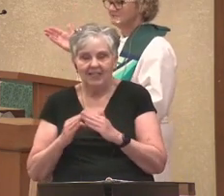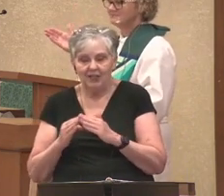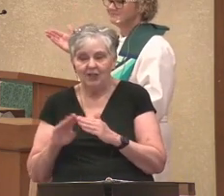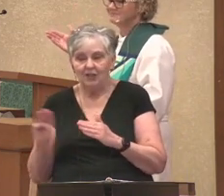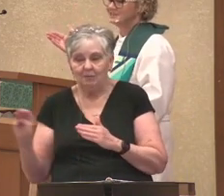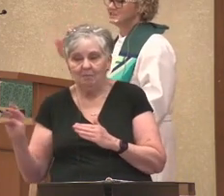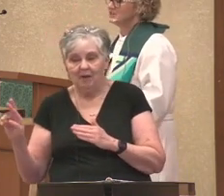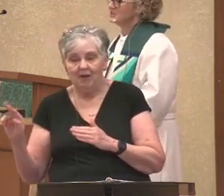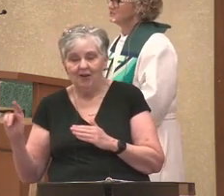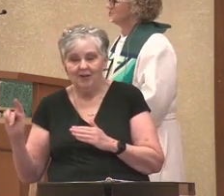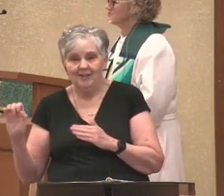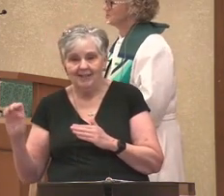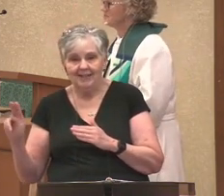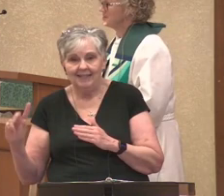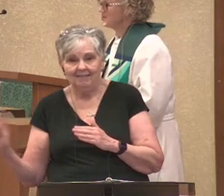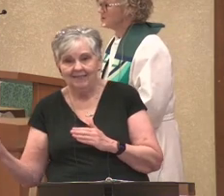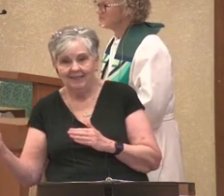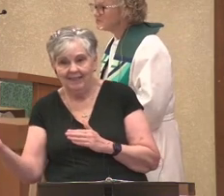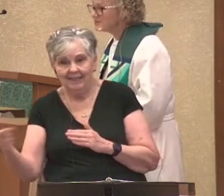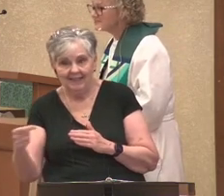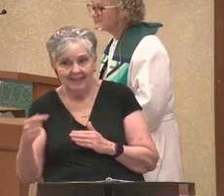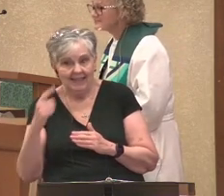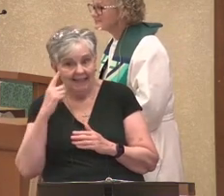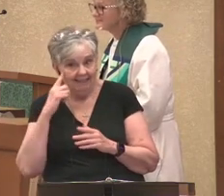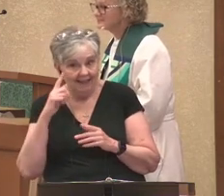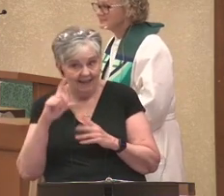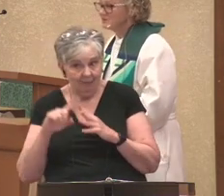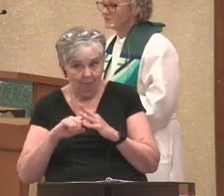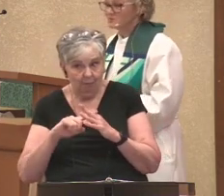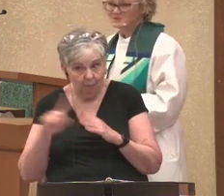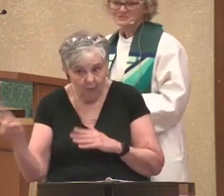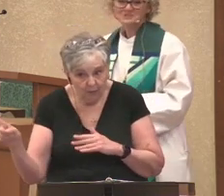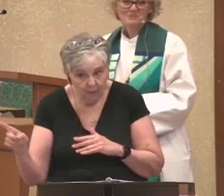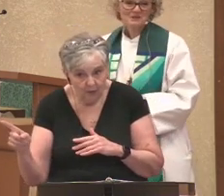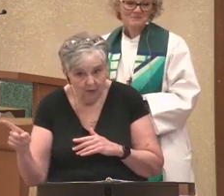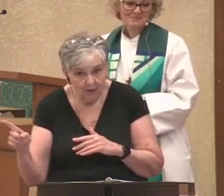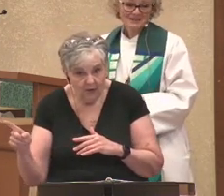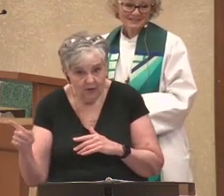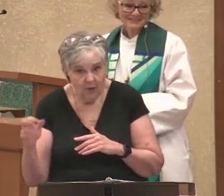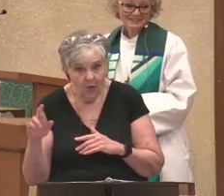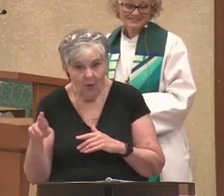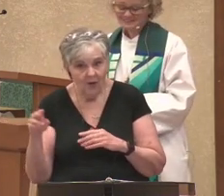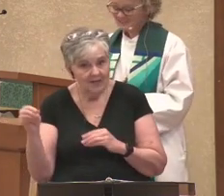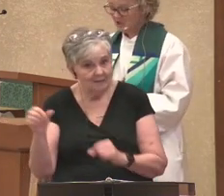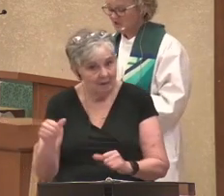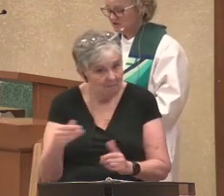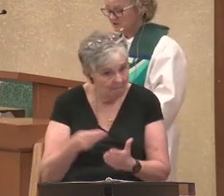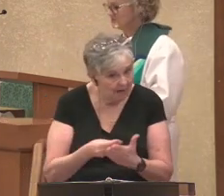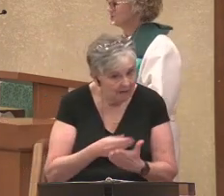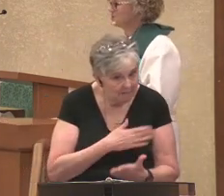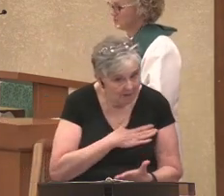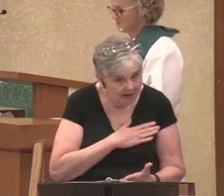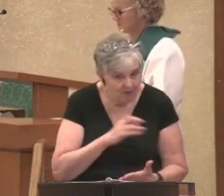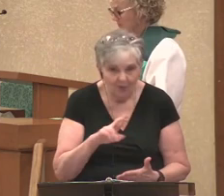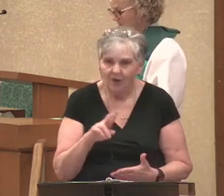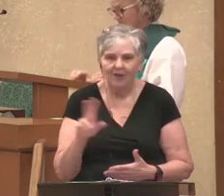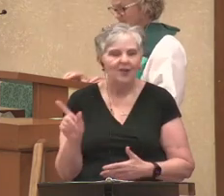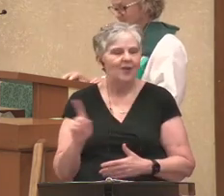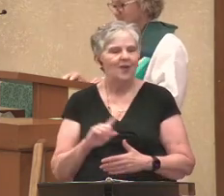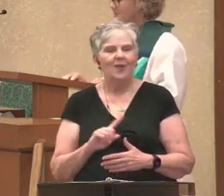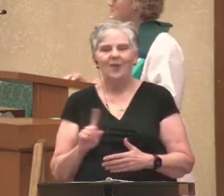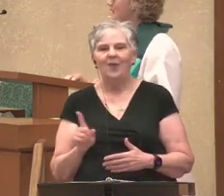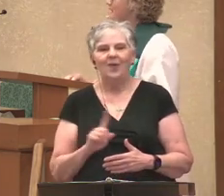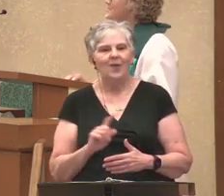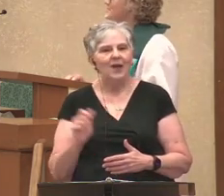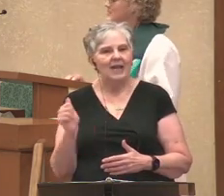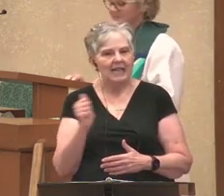side. Do you think he made a run for it? Or went to spend my money? No.